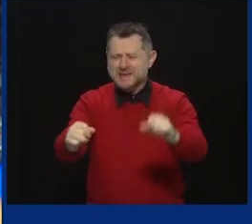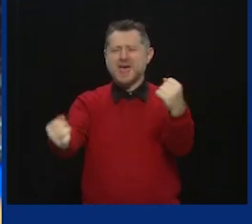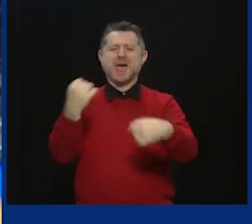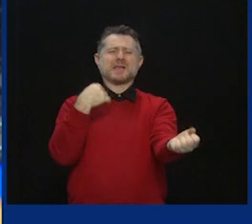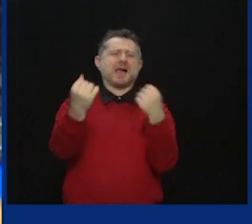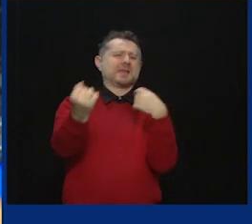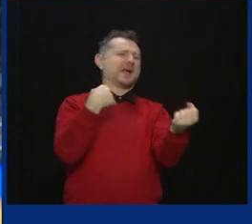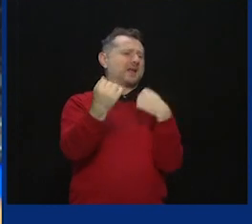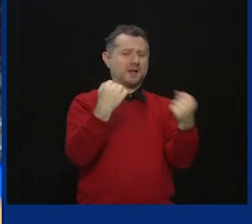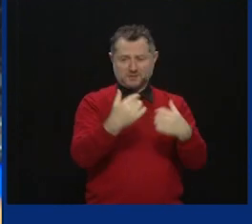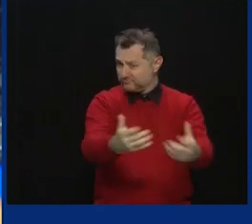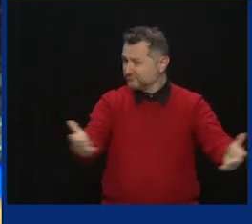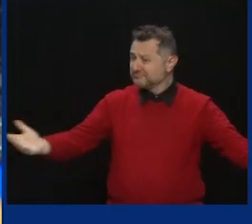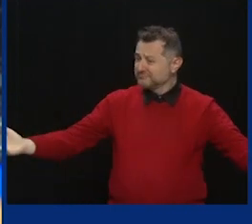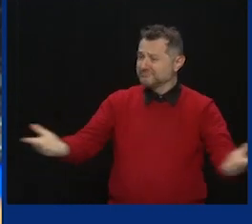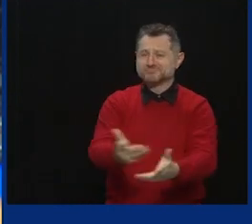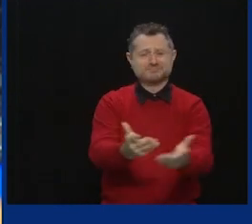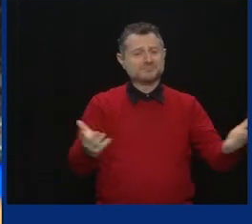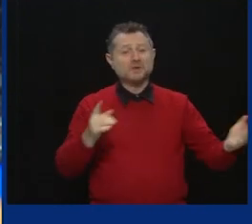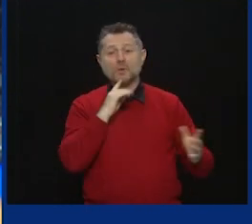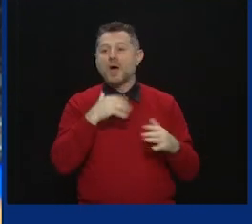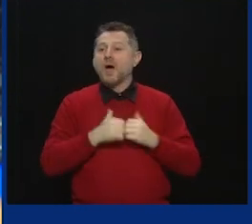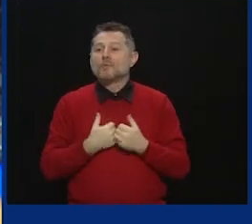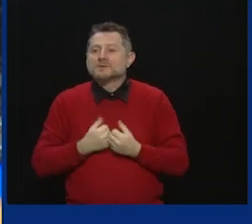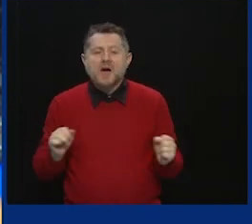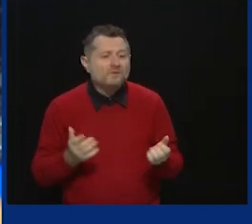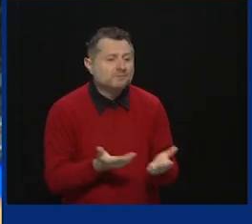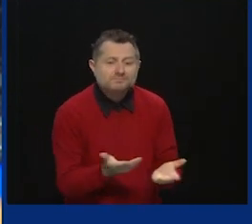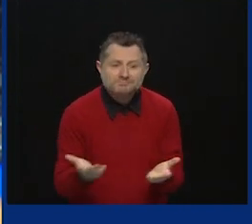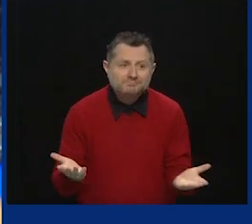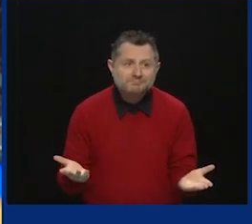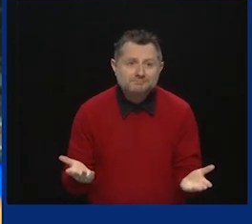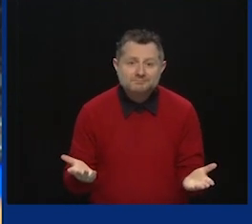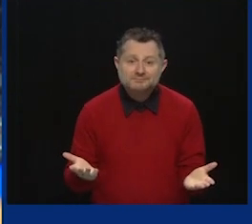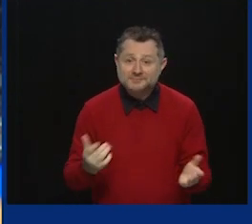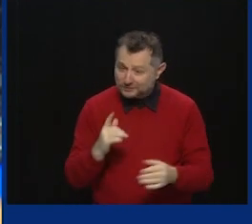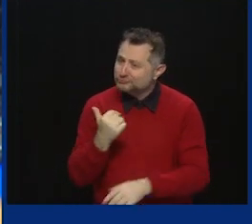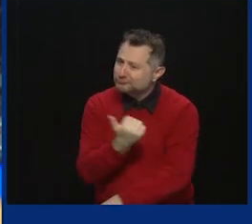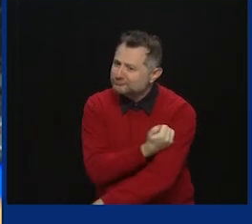you do. So how are we going to keep you safe? You're